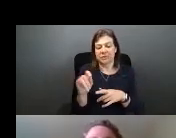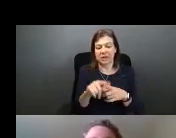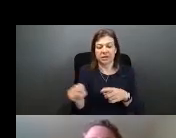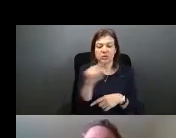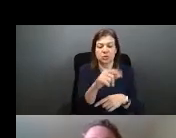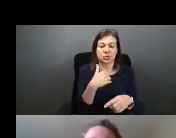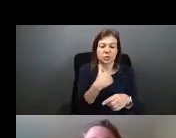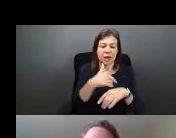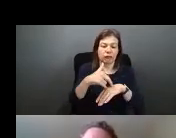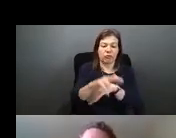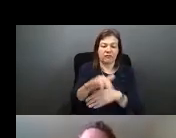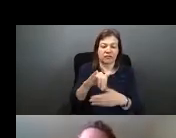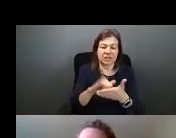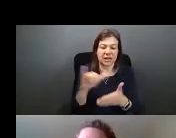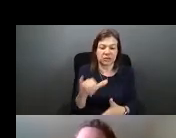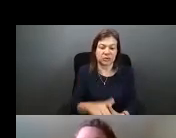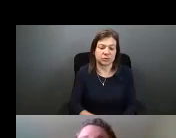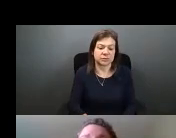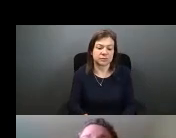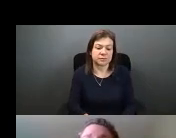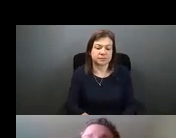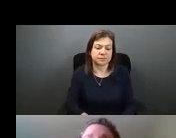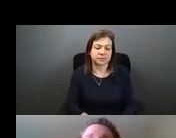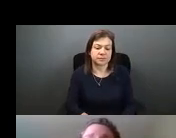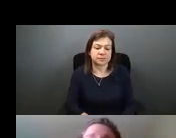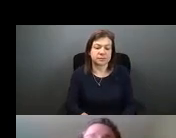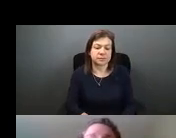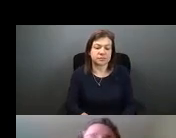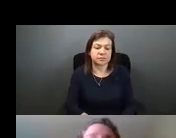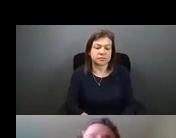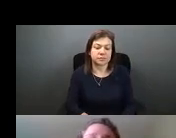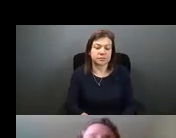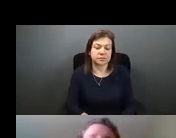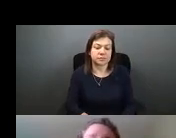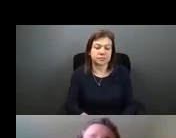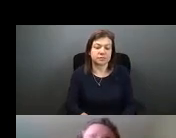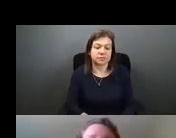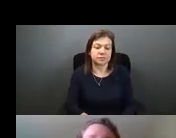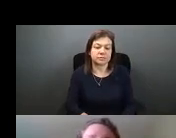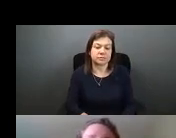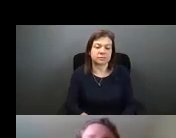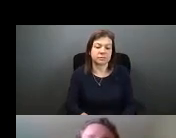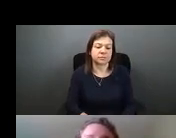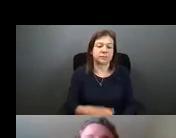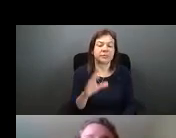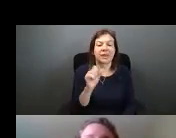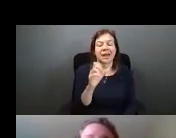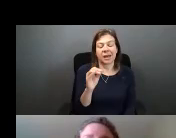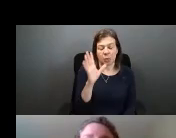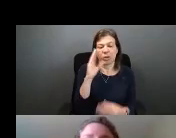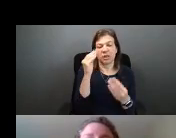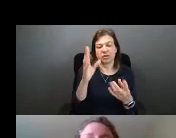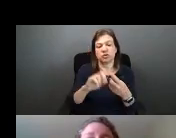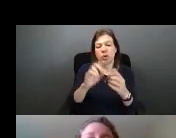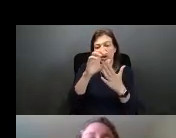that anytime. And when the transcript is ready, we can make that available also.